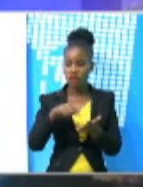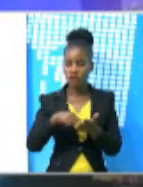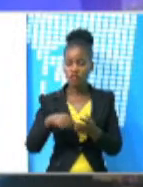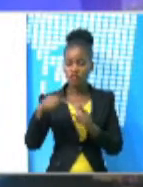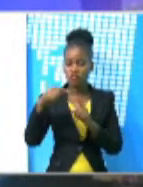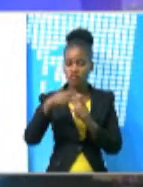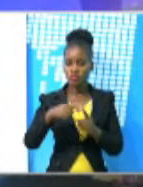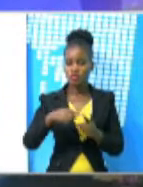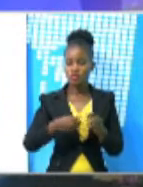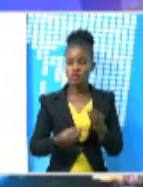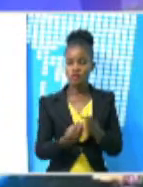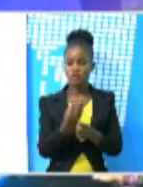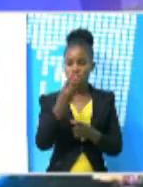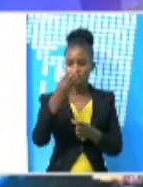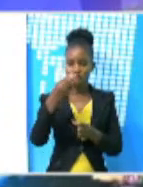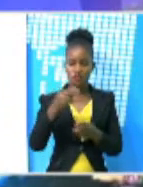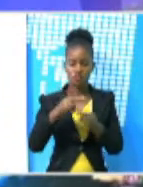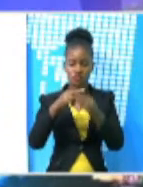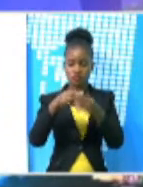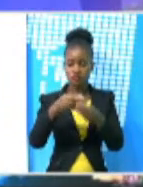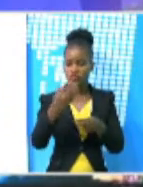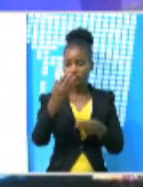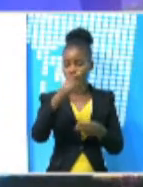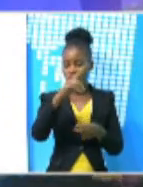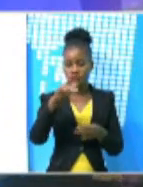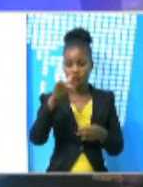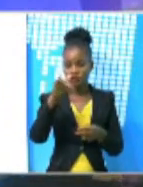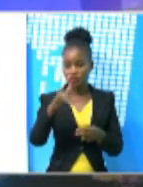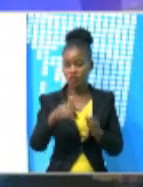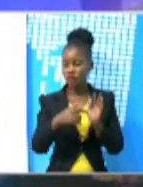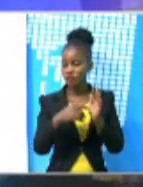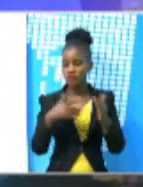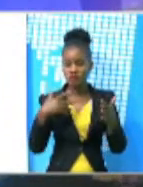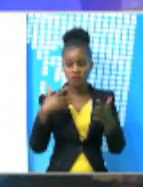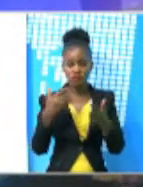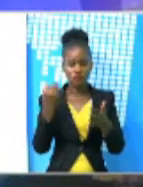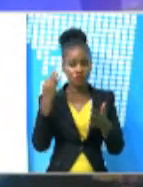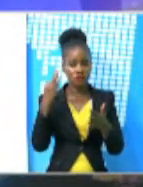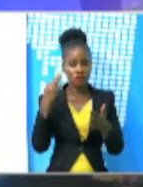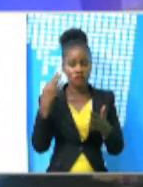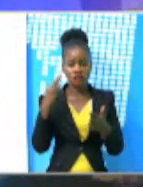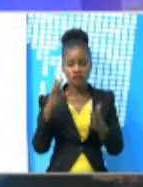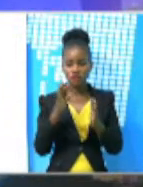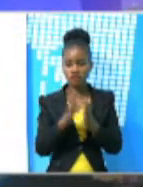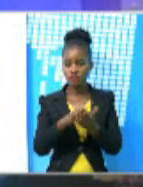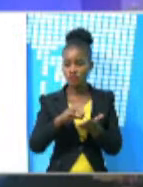has decided to raise the key lending rate to 5%, the highest since February this year. And it does take date back